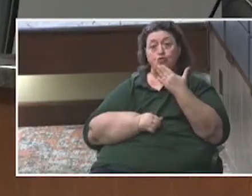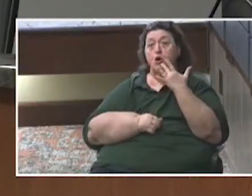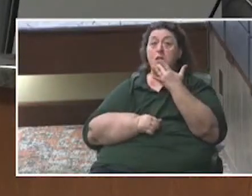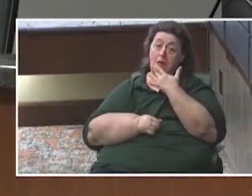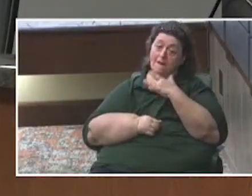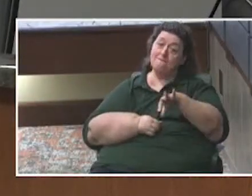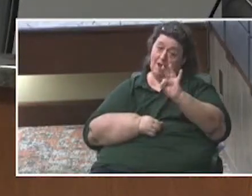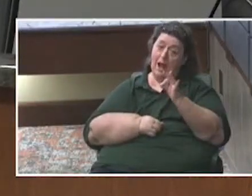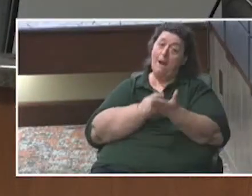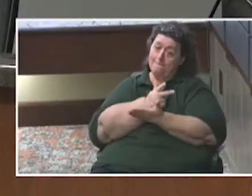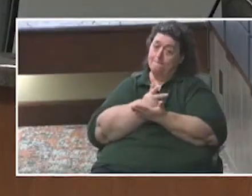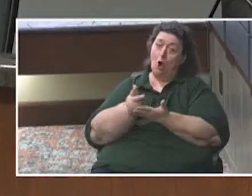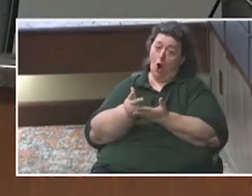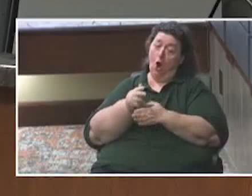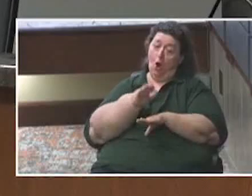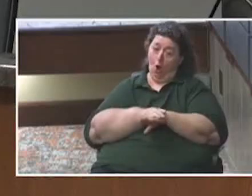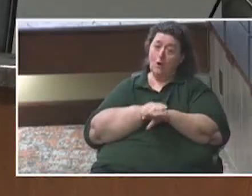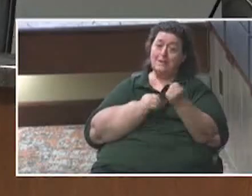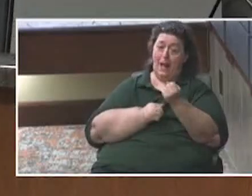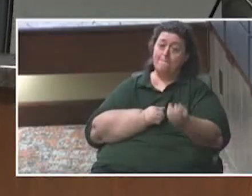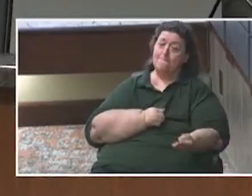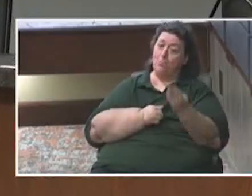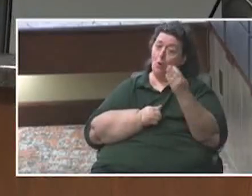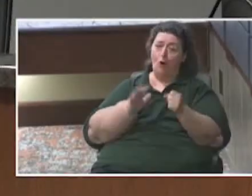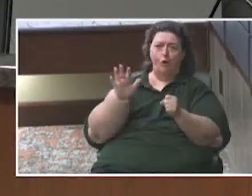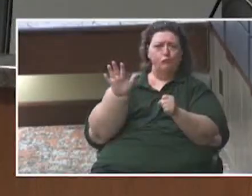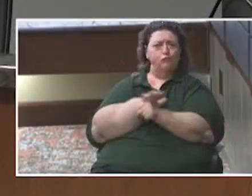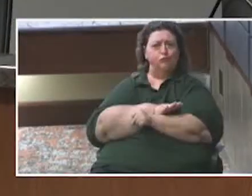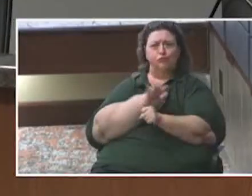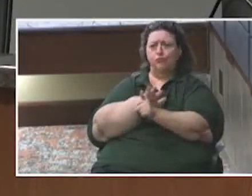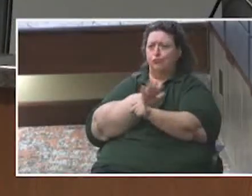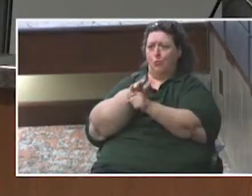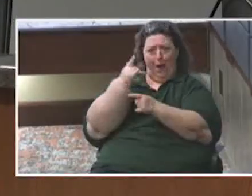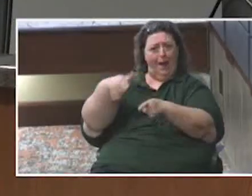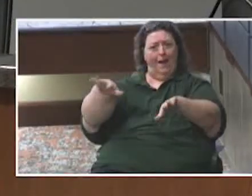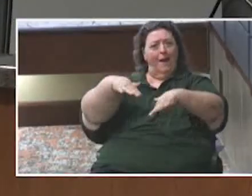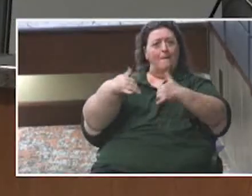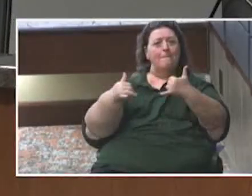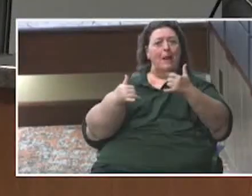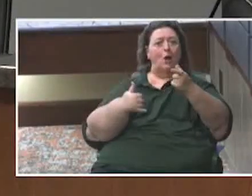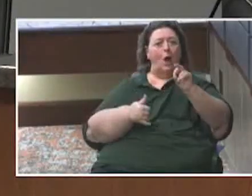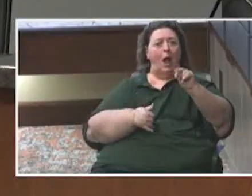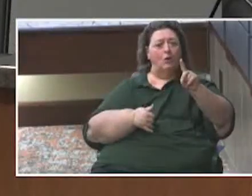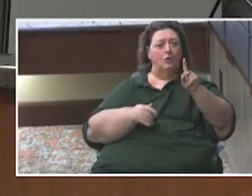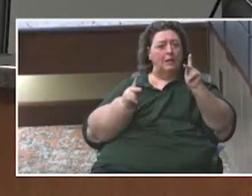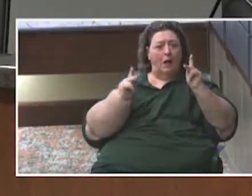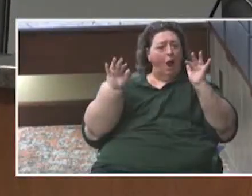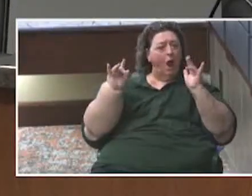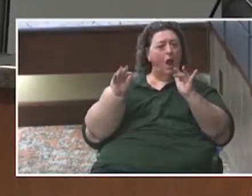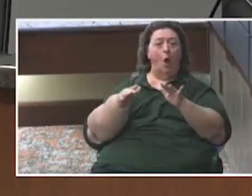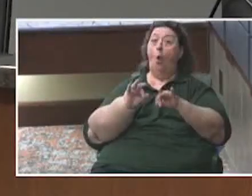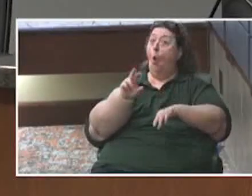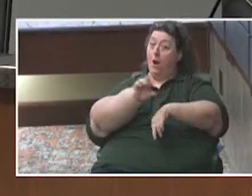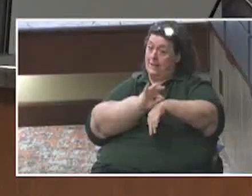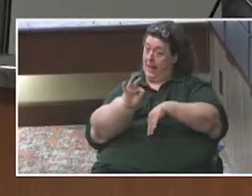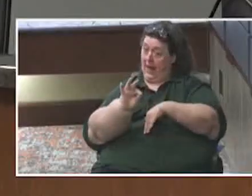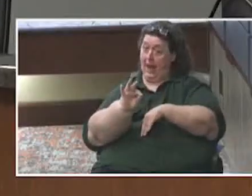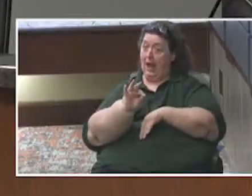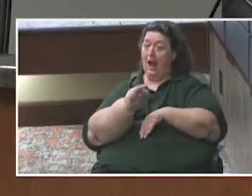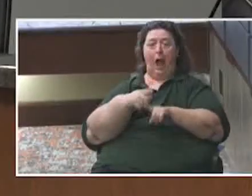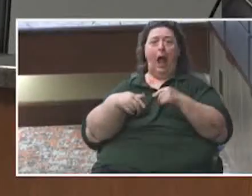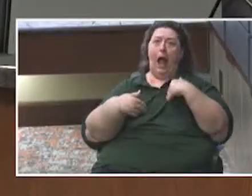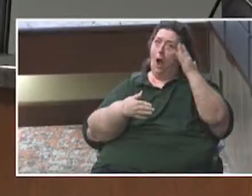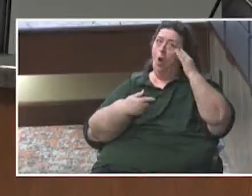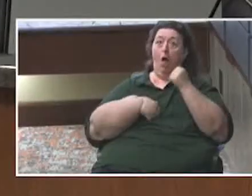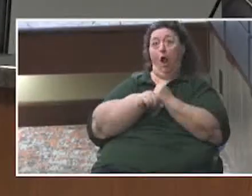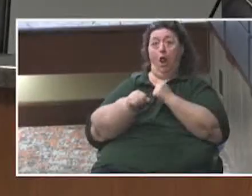parking spot at 10 a.m. on a Saturday morning when that playground is hopping. And Or 9 o'clock. I was going to say, I'm rambling here, but I